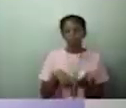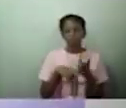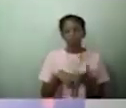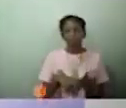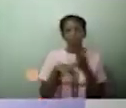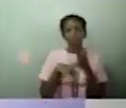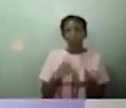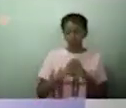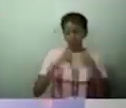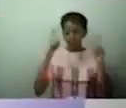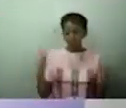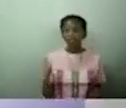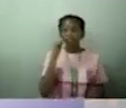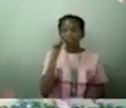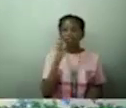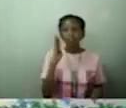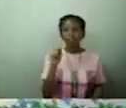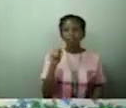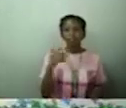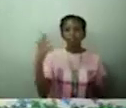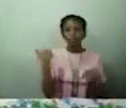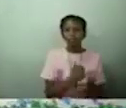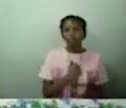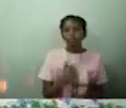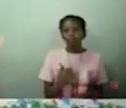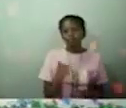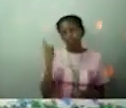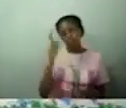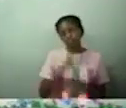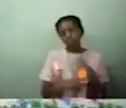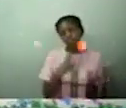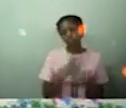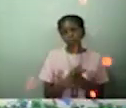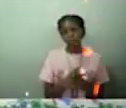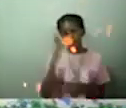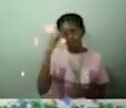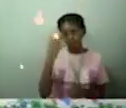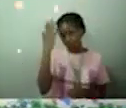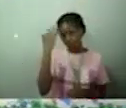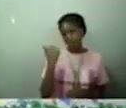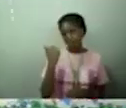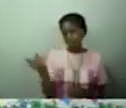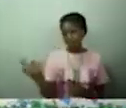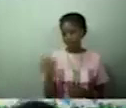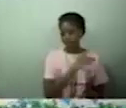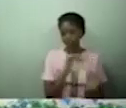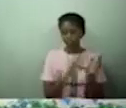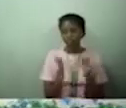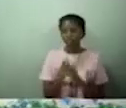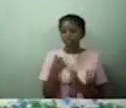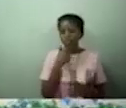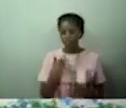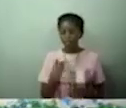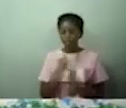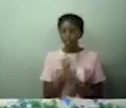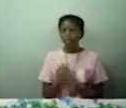over the world, but the Lord is also counting on you. The reason why the other day Jesus said, I will